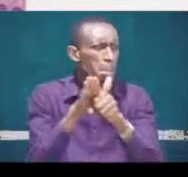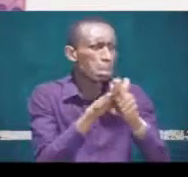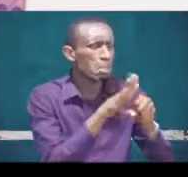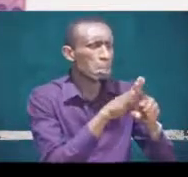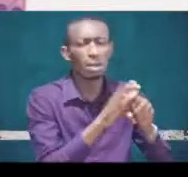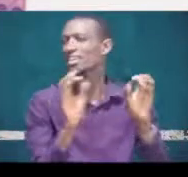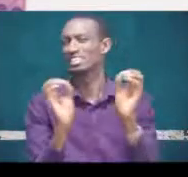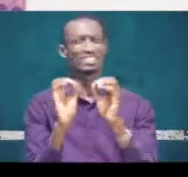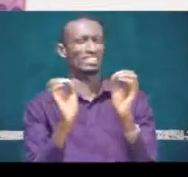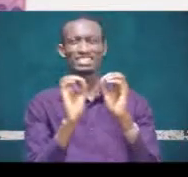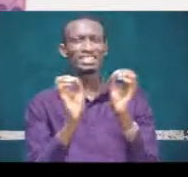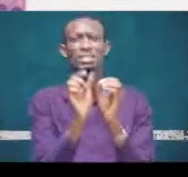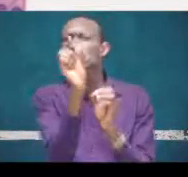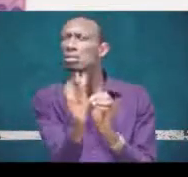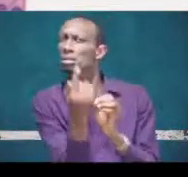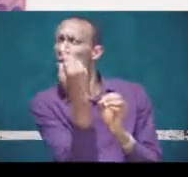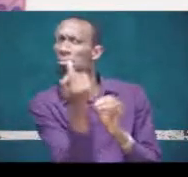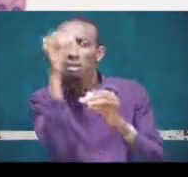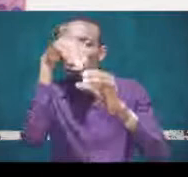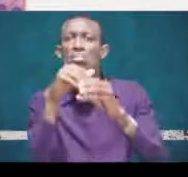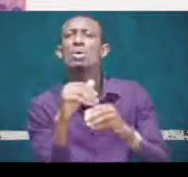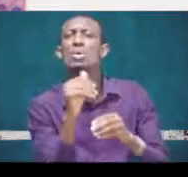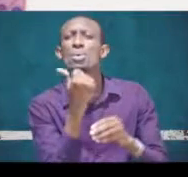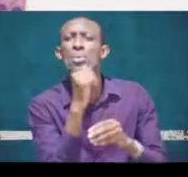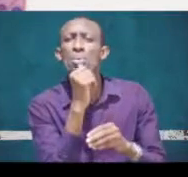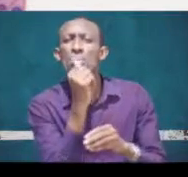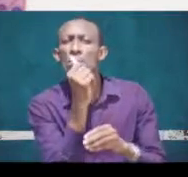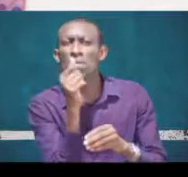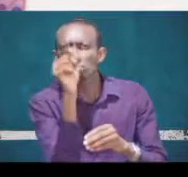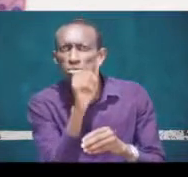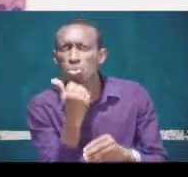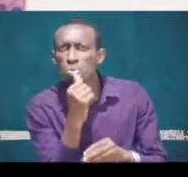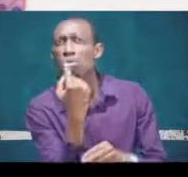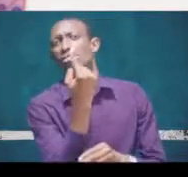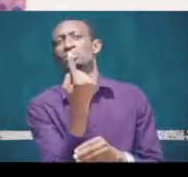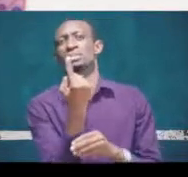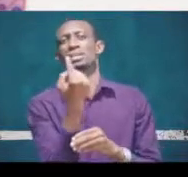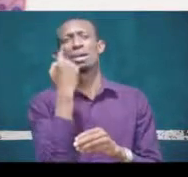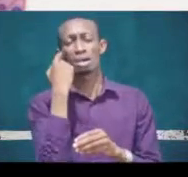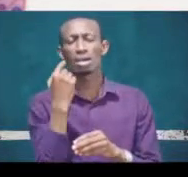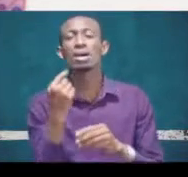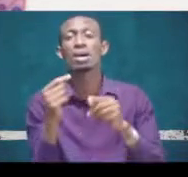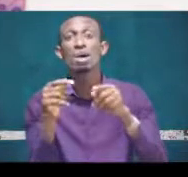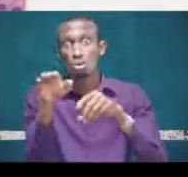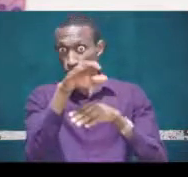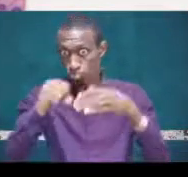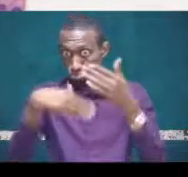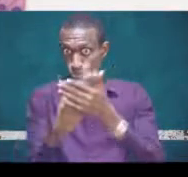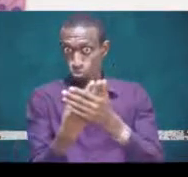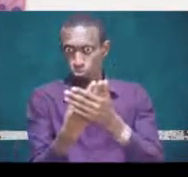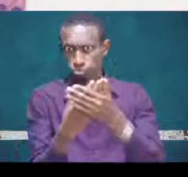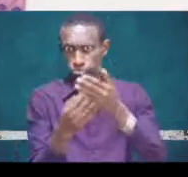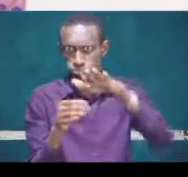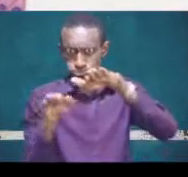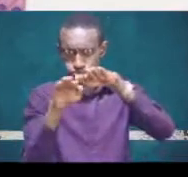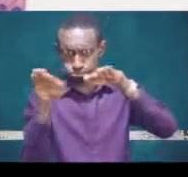layer where cells are attached to basolamina or basement membrane. Then when it comes